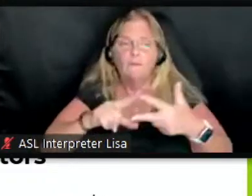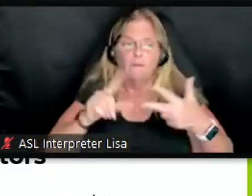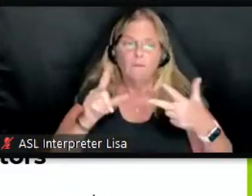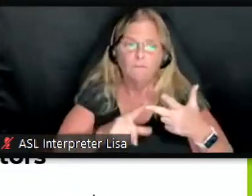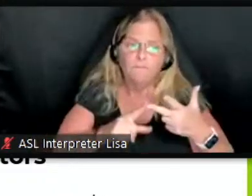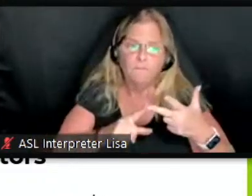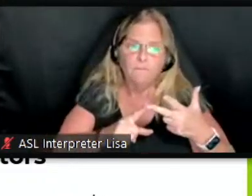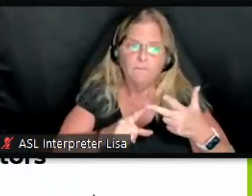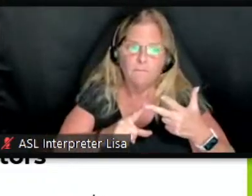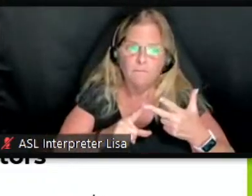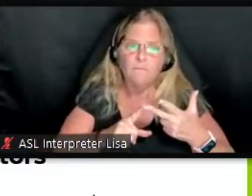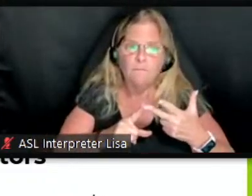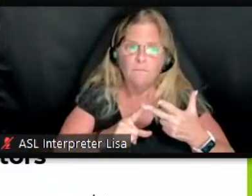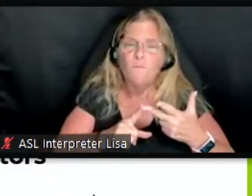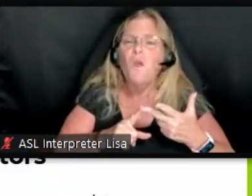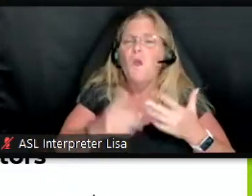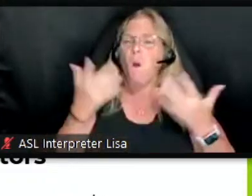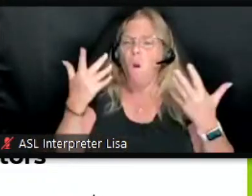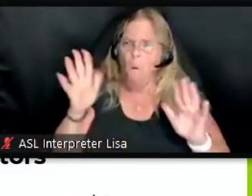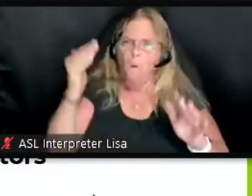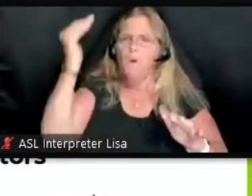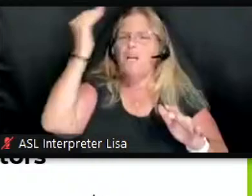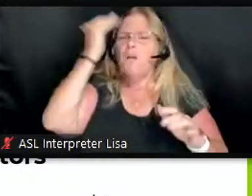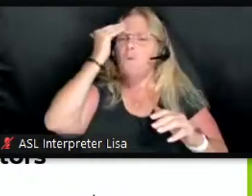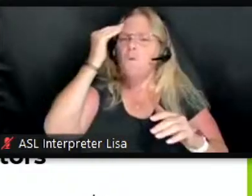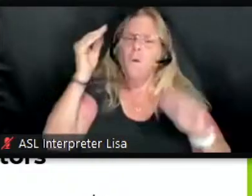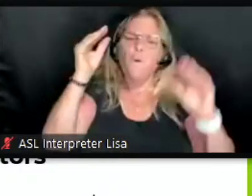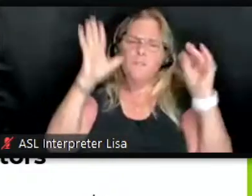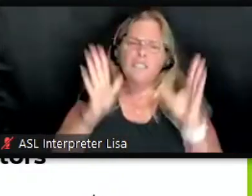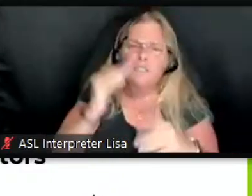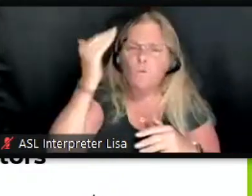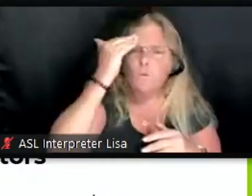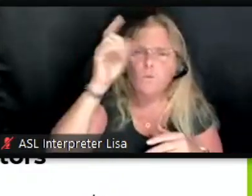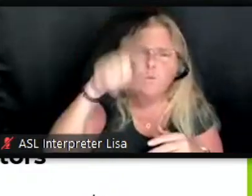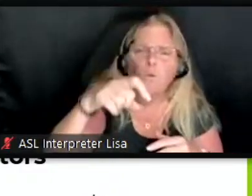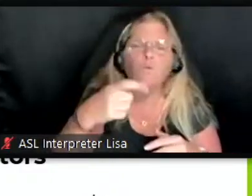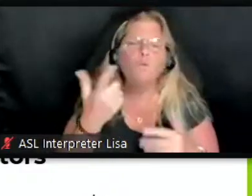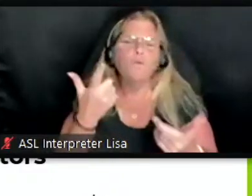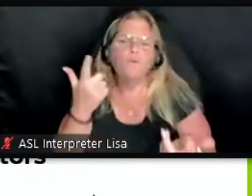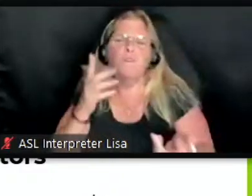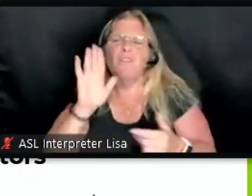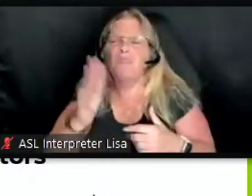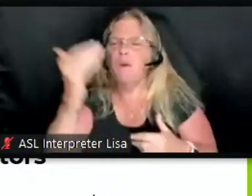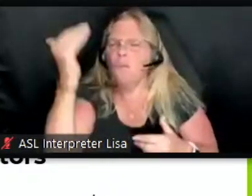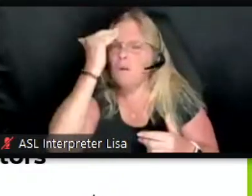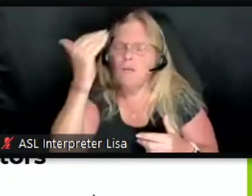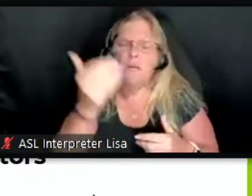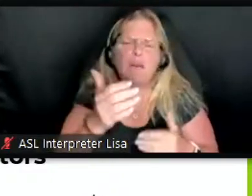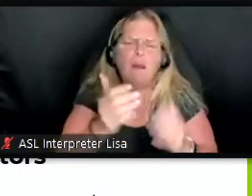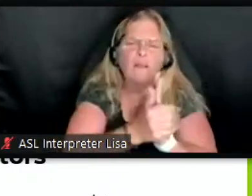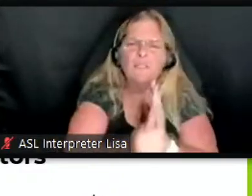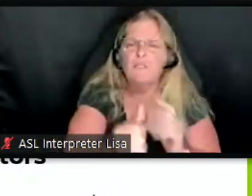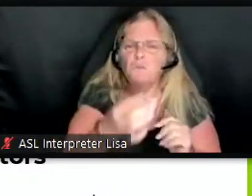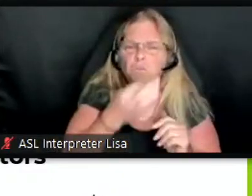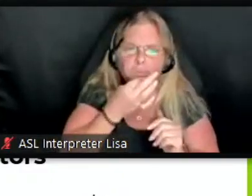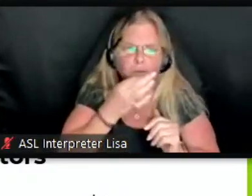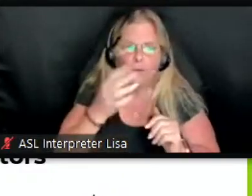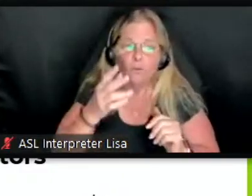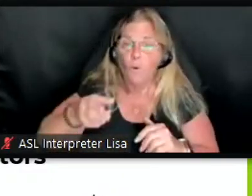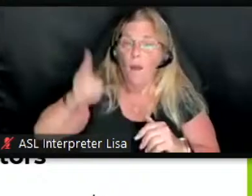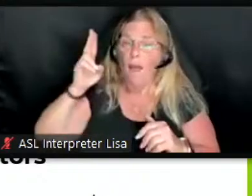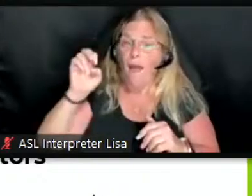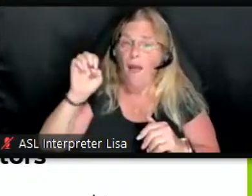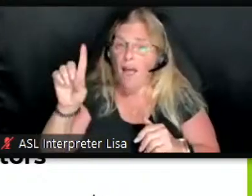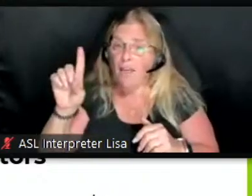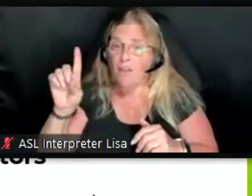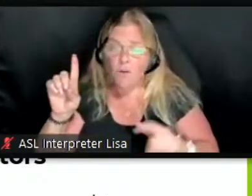what we think teachers should know and be able to do, the skills, knowledge, and expertise, what is the right mix of role for higher ed versus